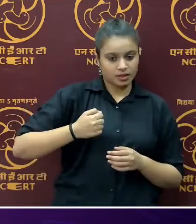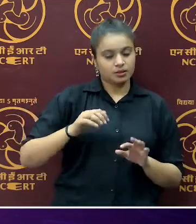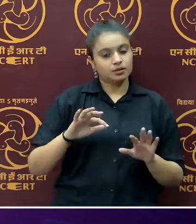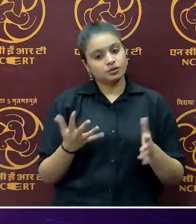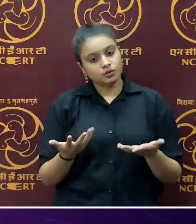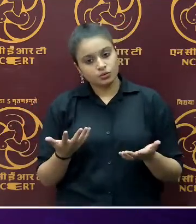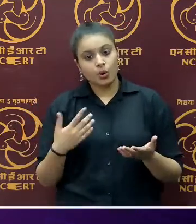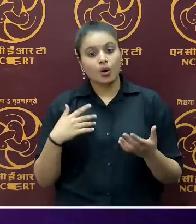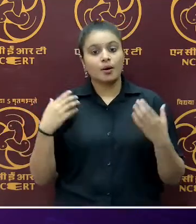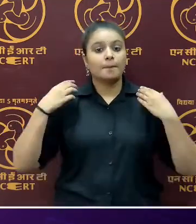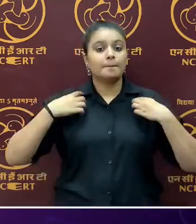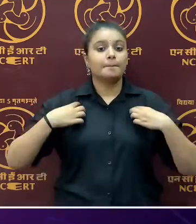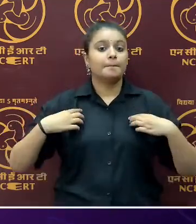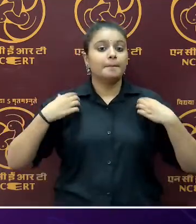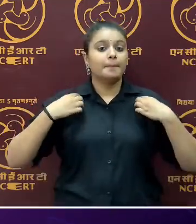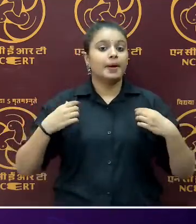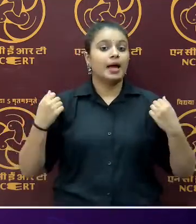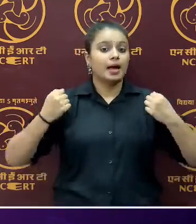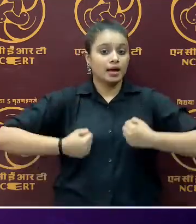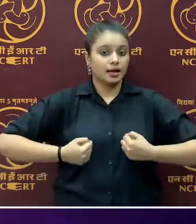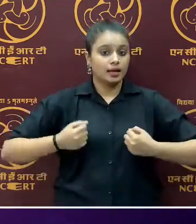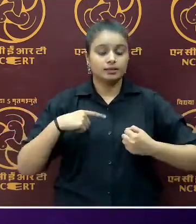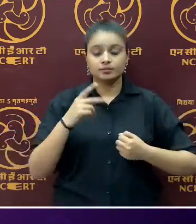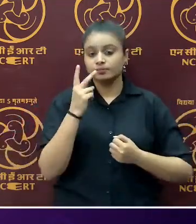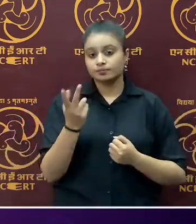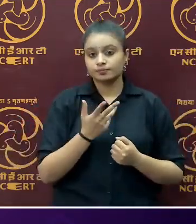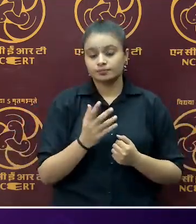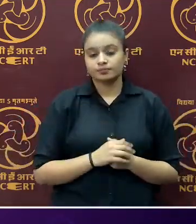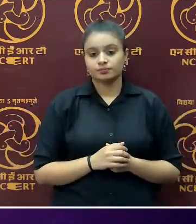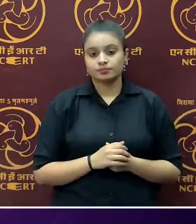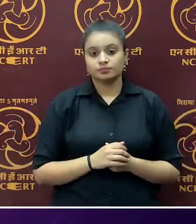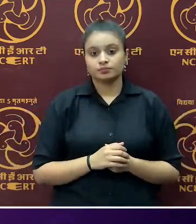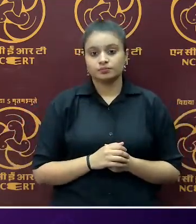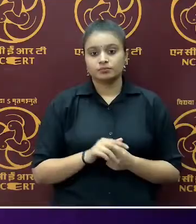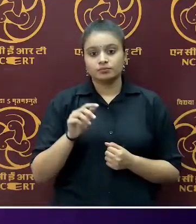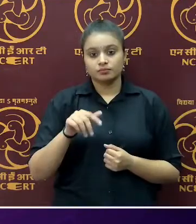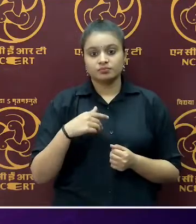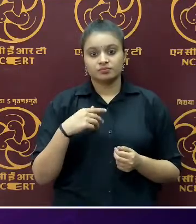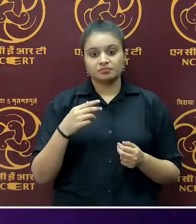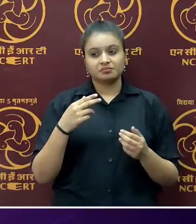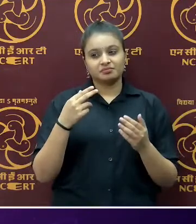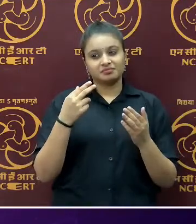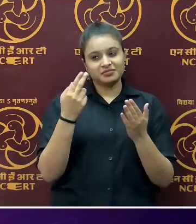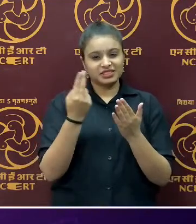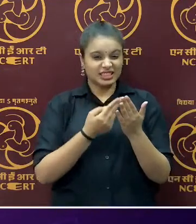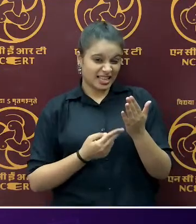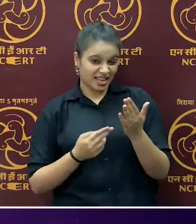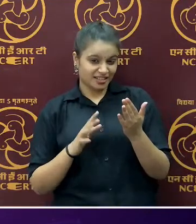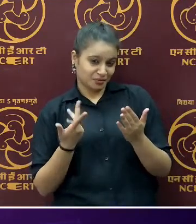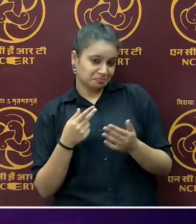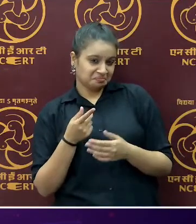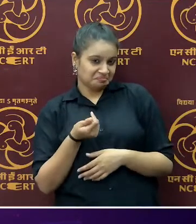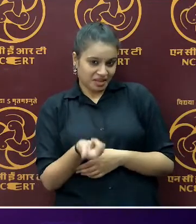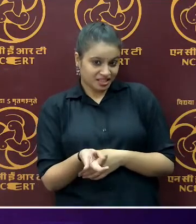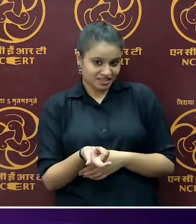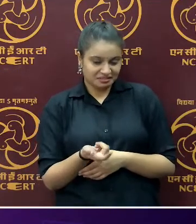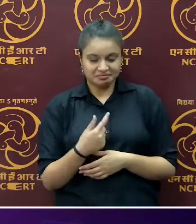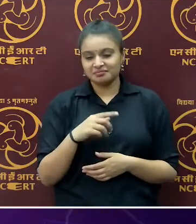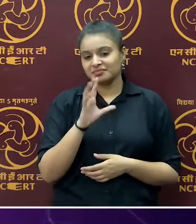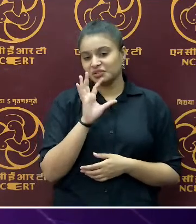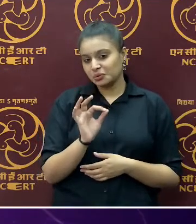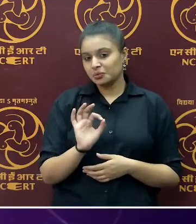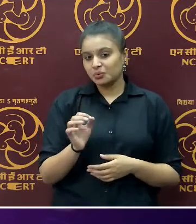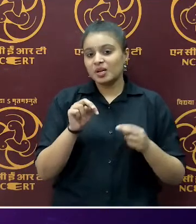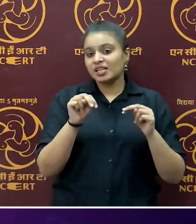the bags, what do we look for? Unfortunately, only the design and the money. Yes, but what exactly